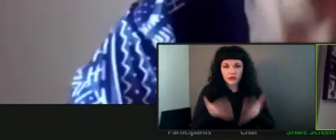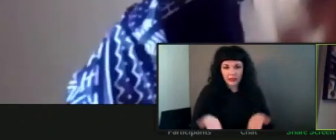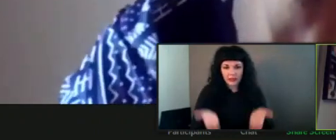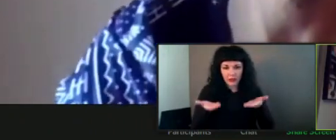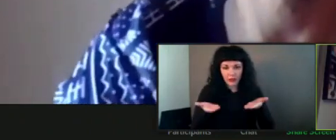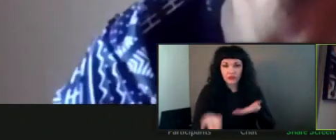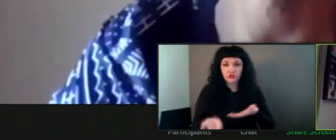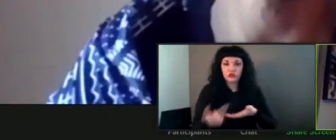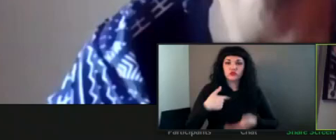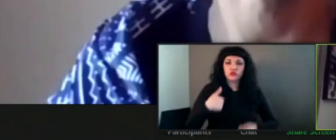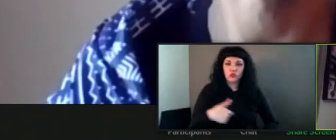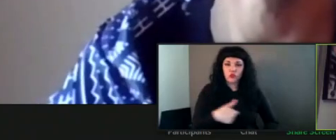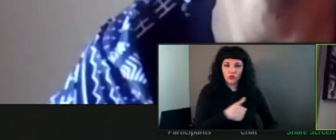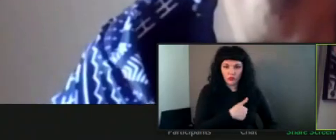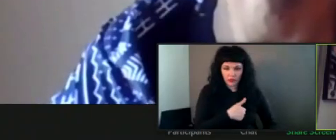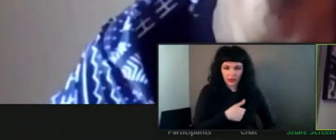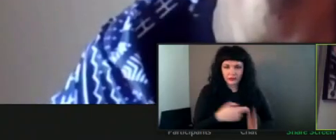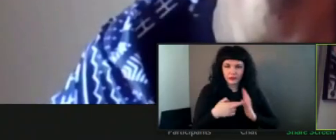Welcome.